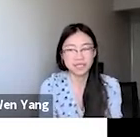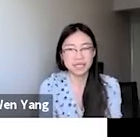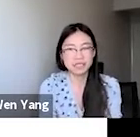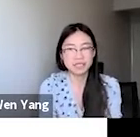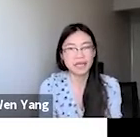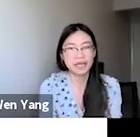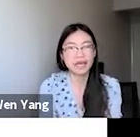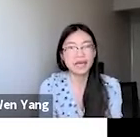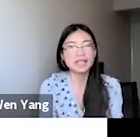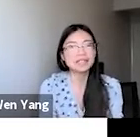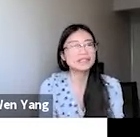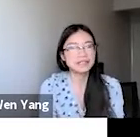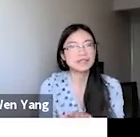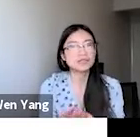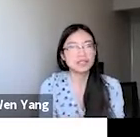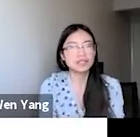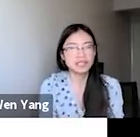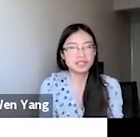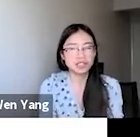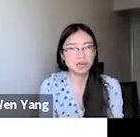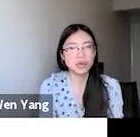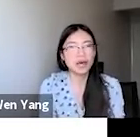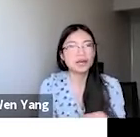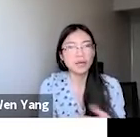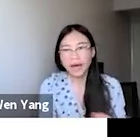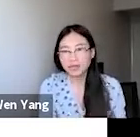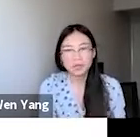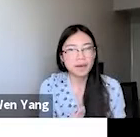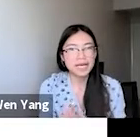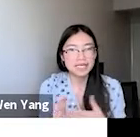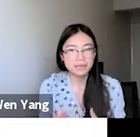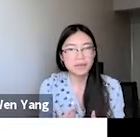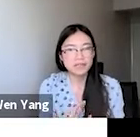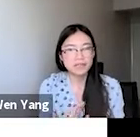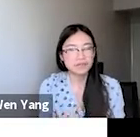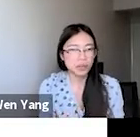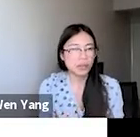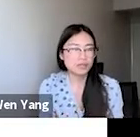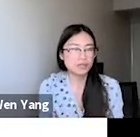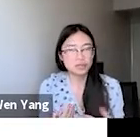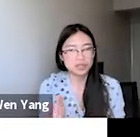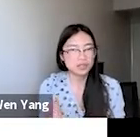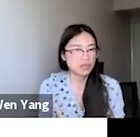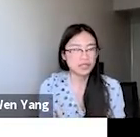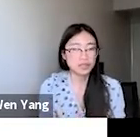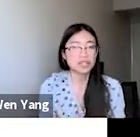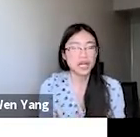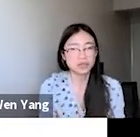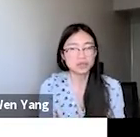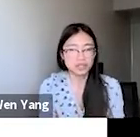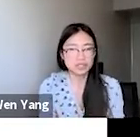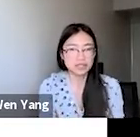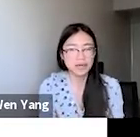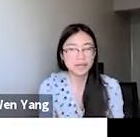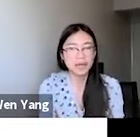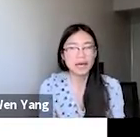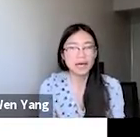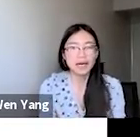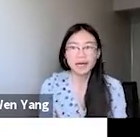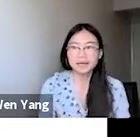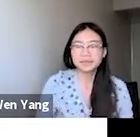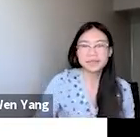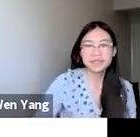and routines. And it doesn't really need to go out to buy expensive toys in order to let your child to learn